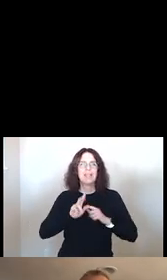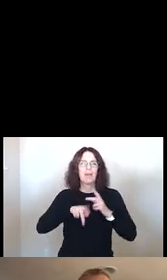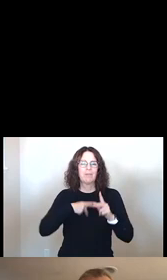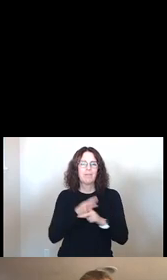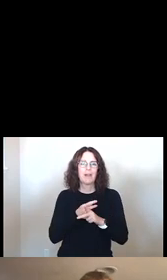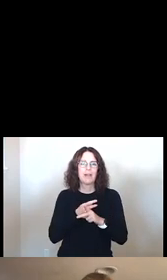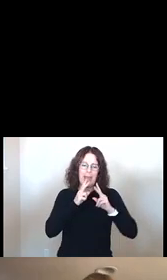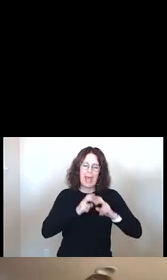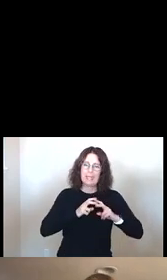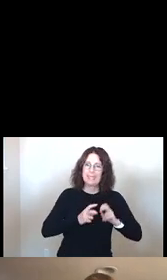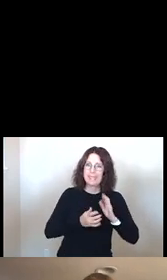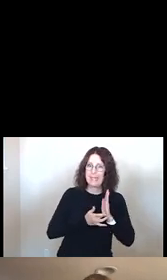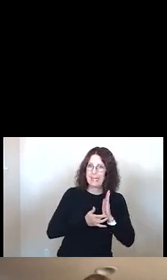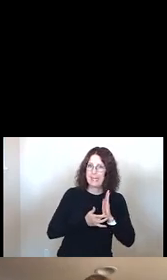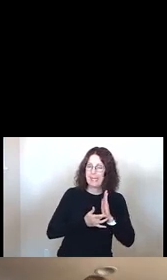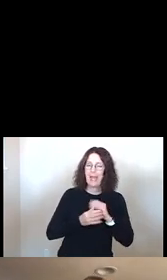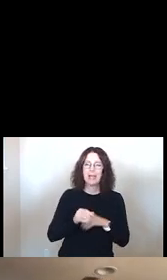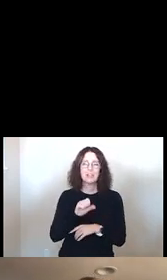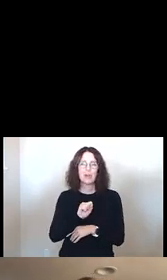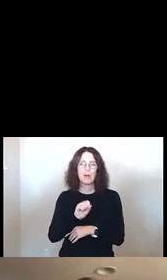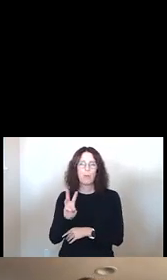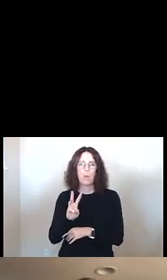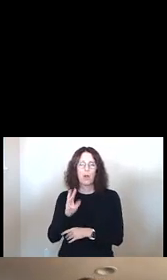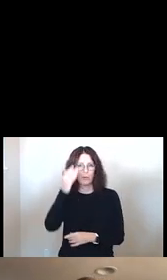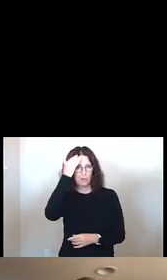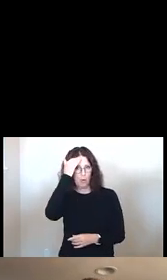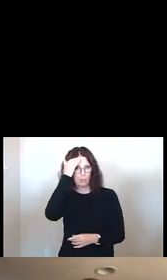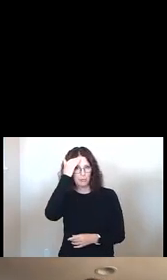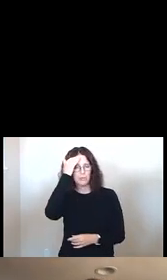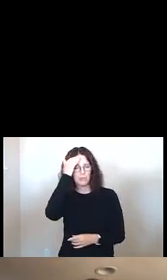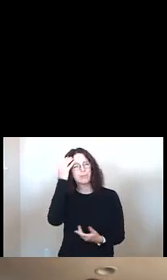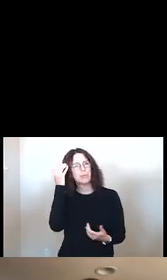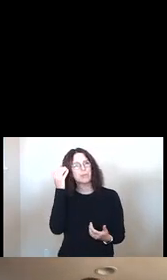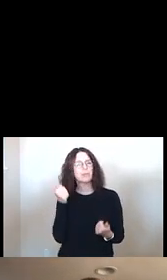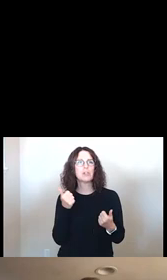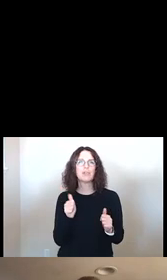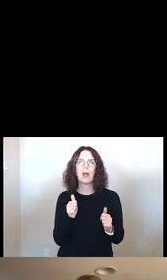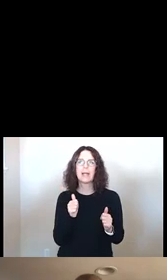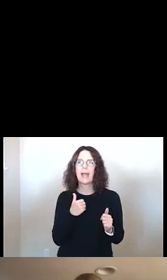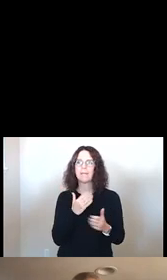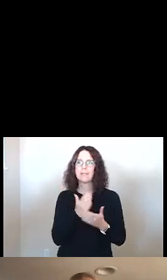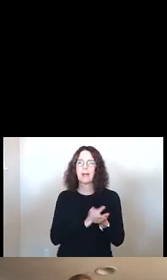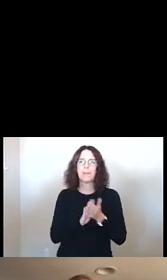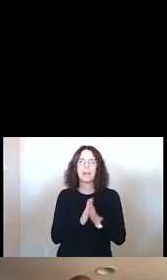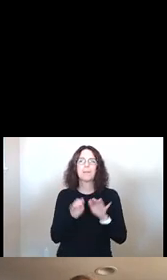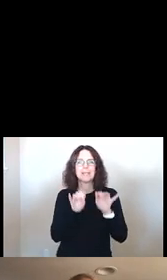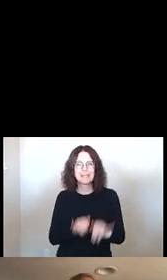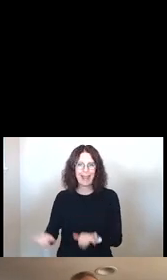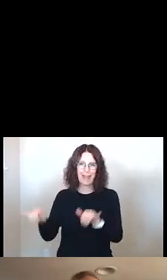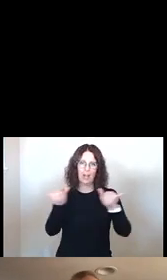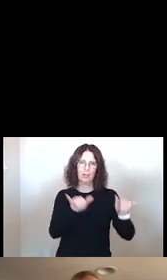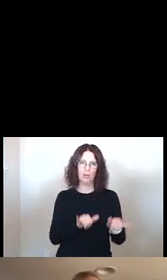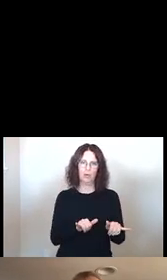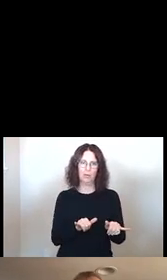and software knowledge in our department. We try to standardize, there are so many different